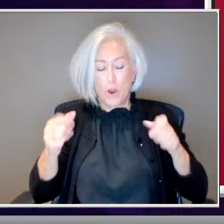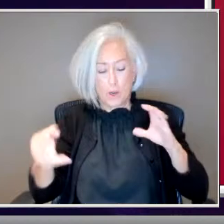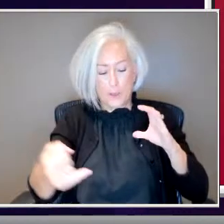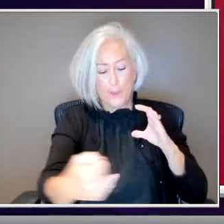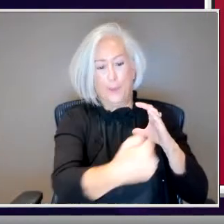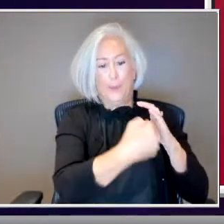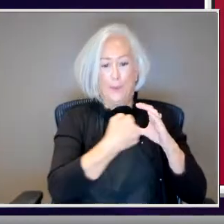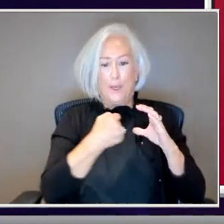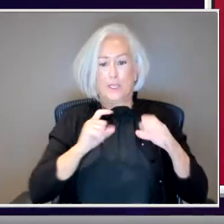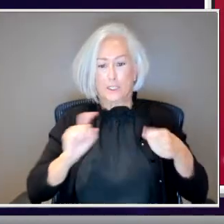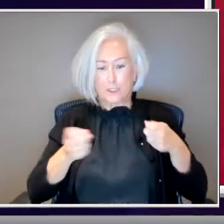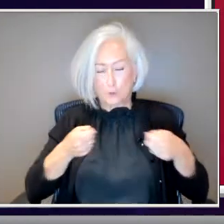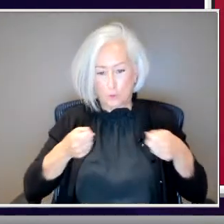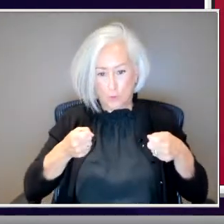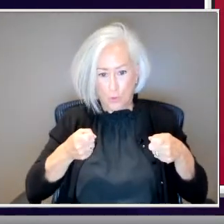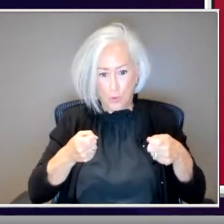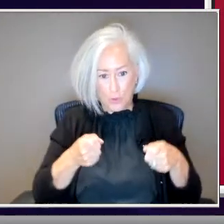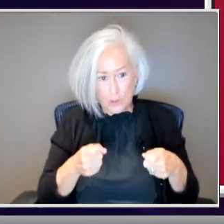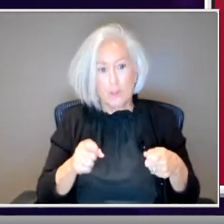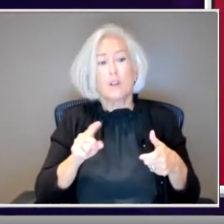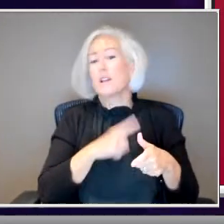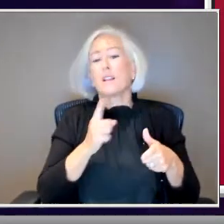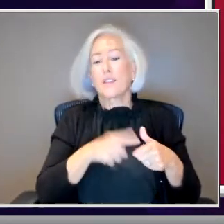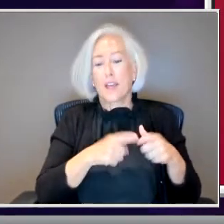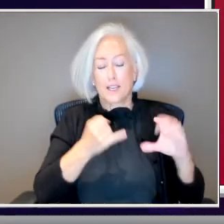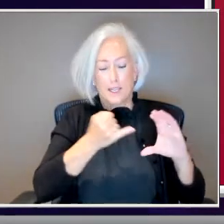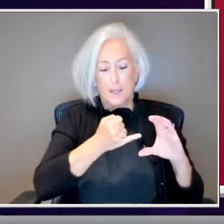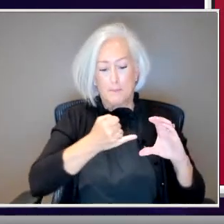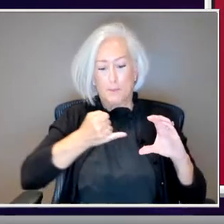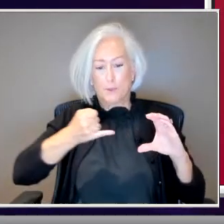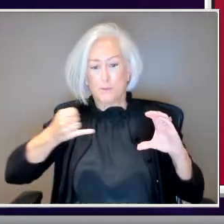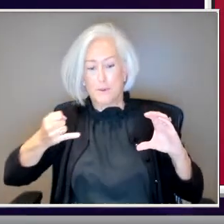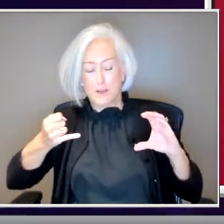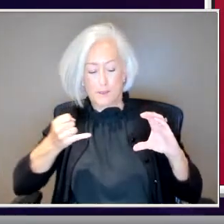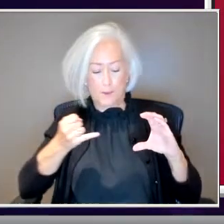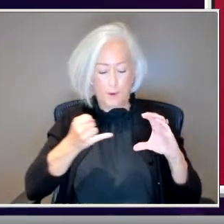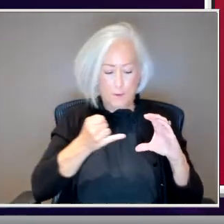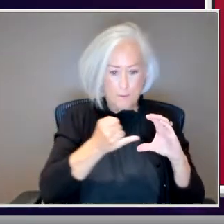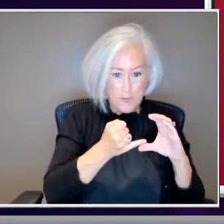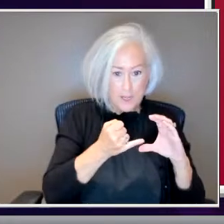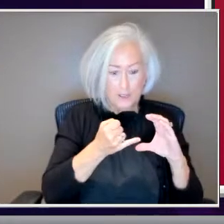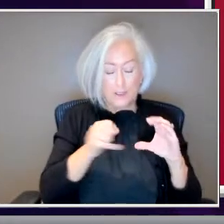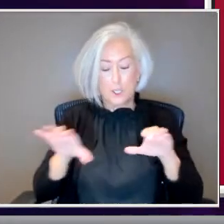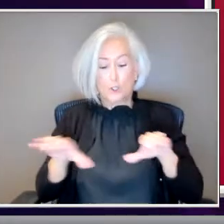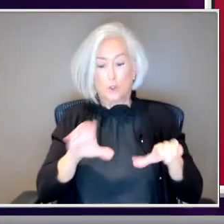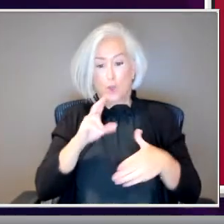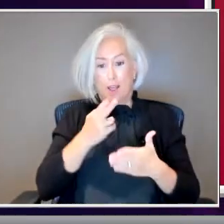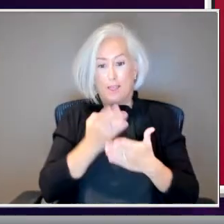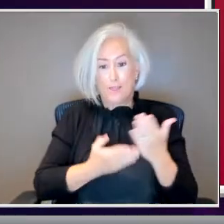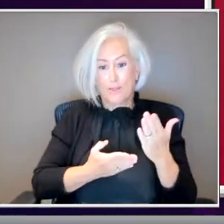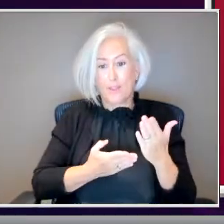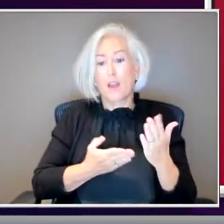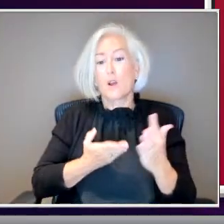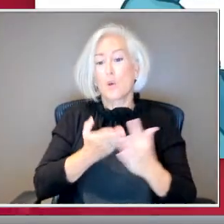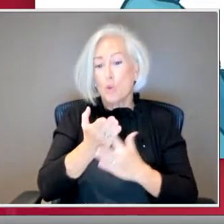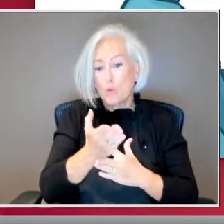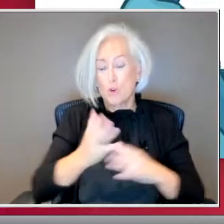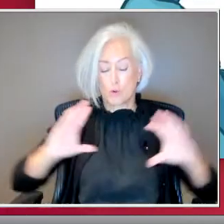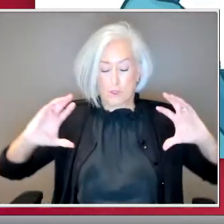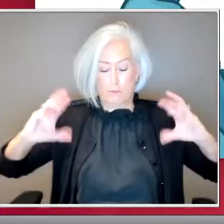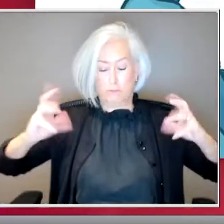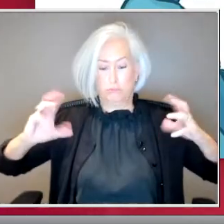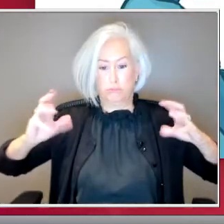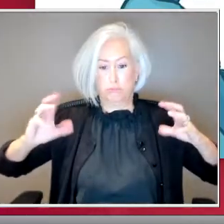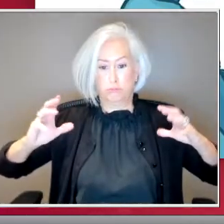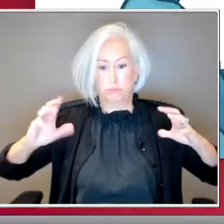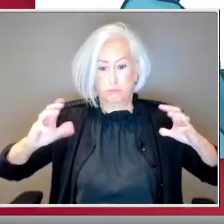make it go advance it or pull it back. So with doing those two different manipulations, you can drive the catheter to different areas within the heart.